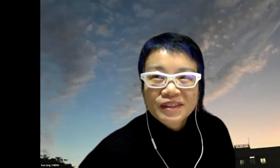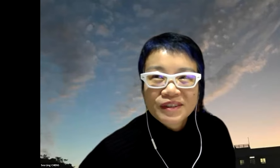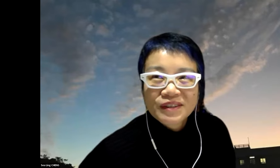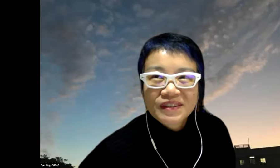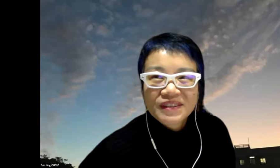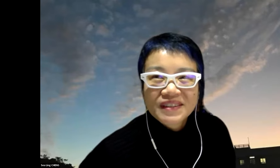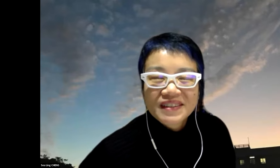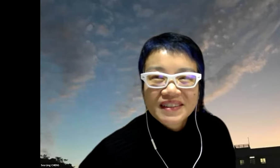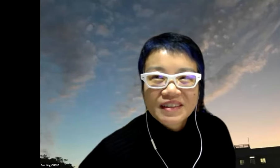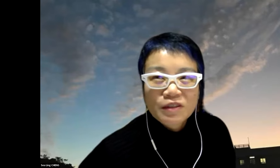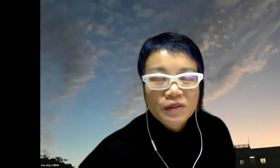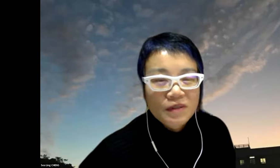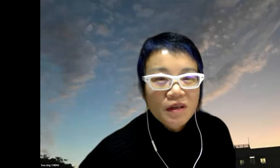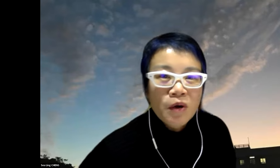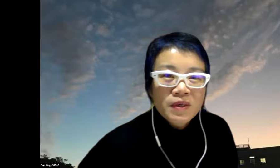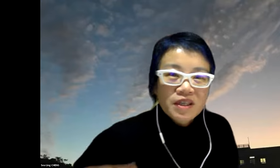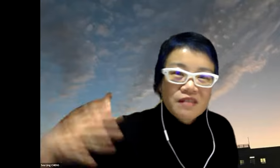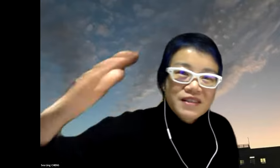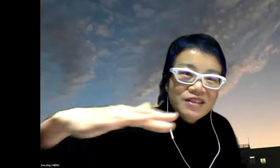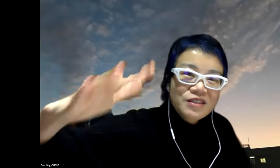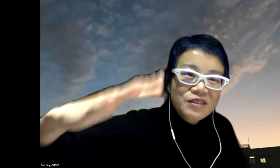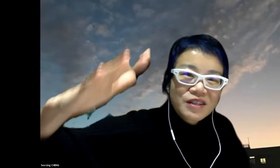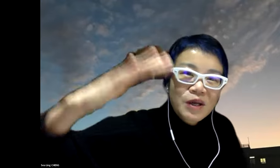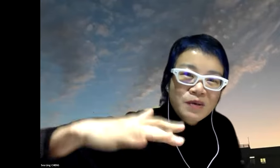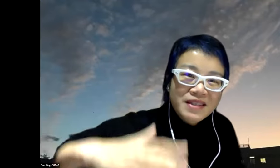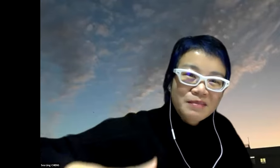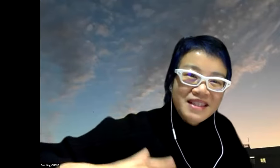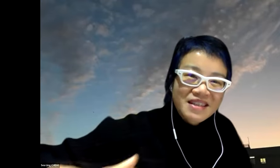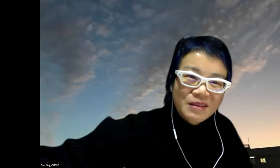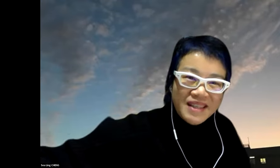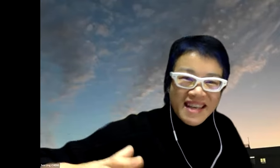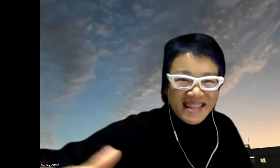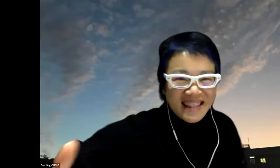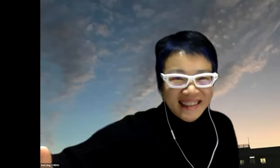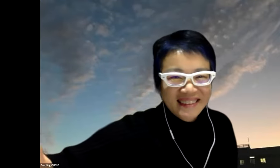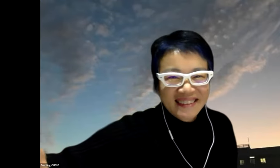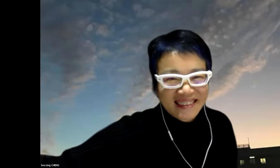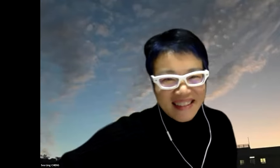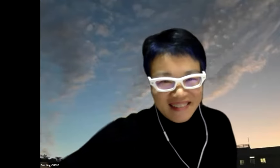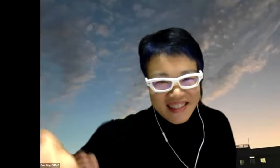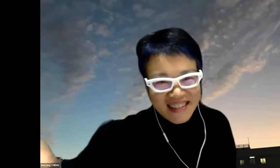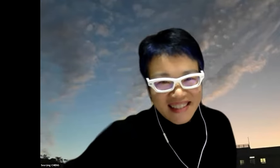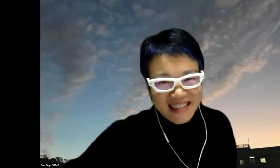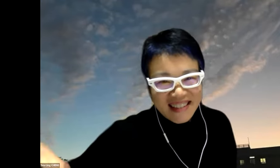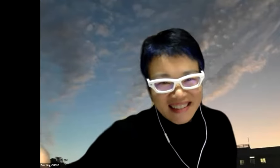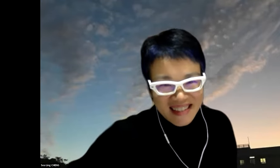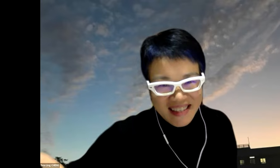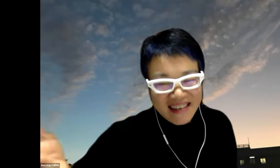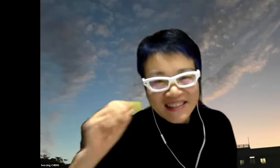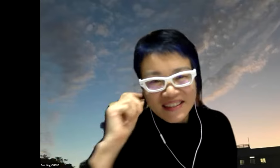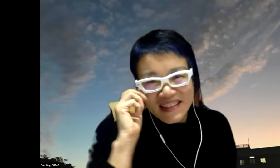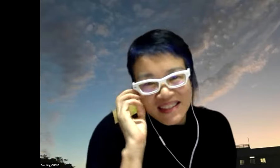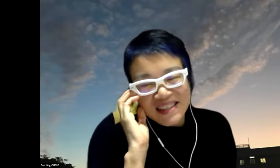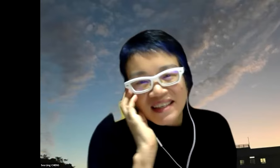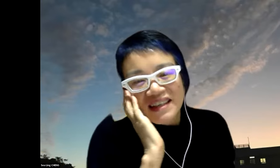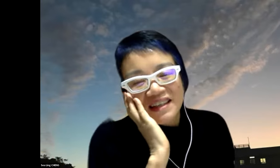possible to lower the conversation to the lowest common denominator, which in this